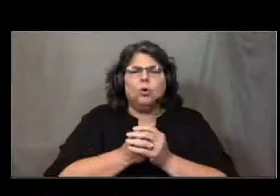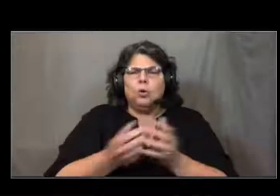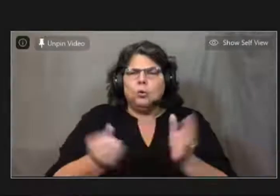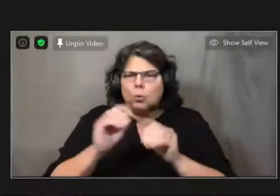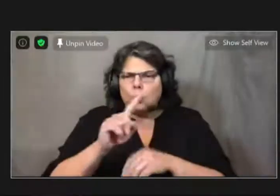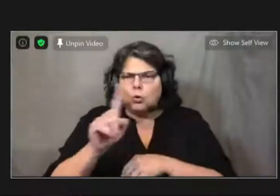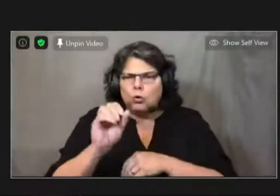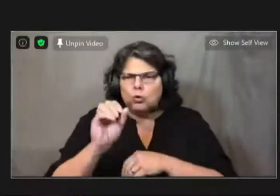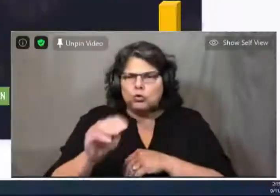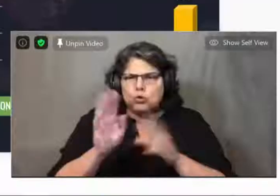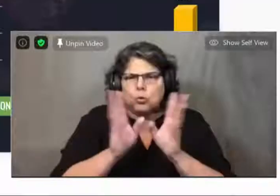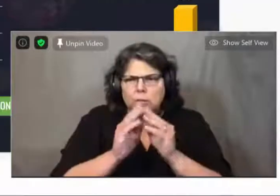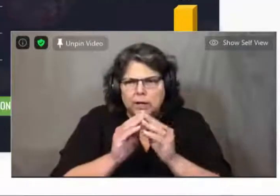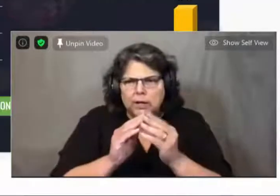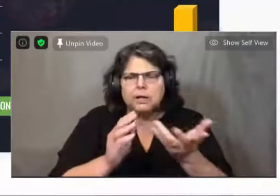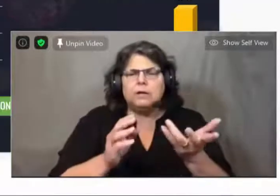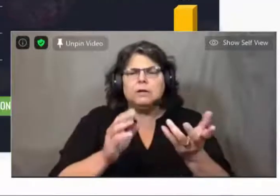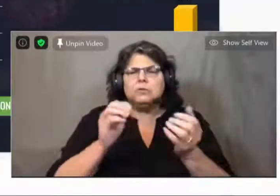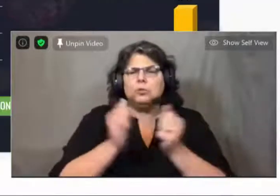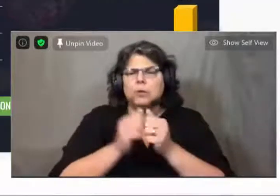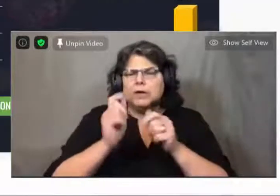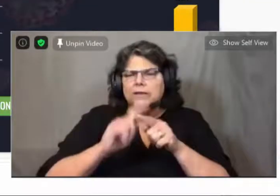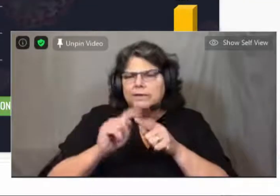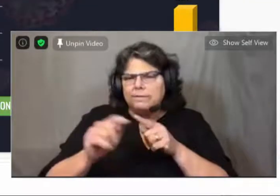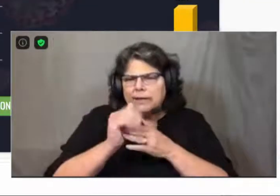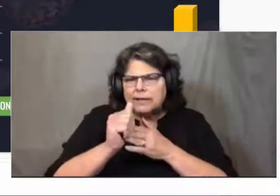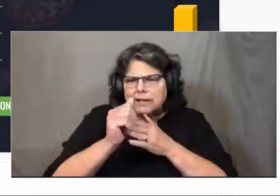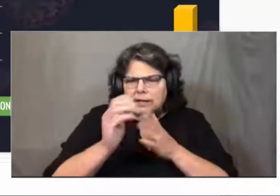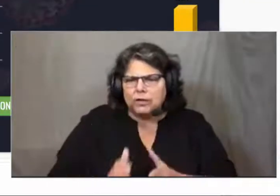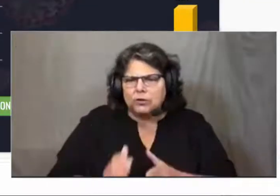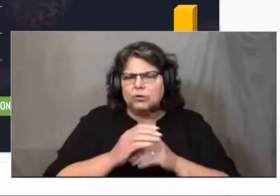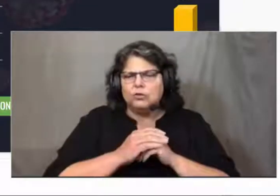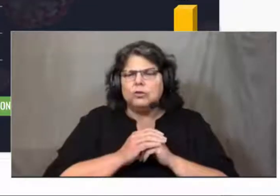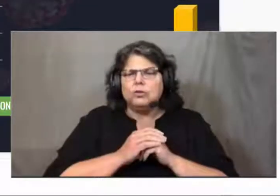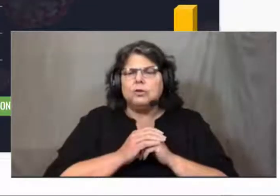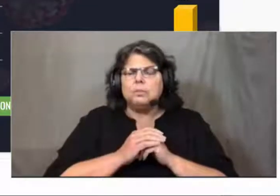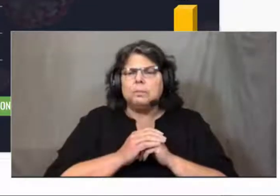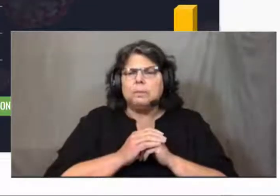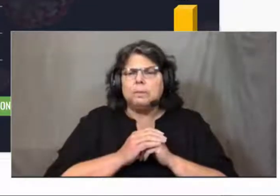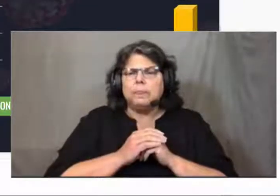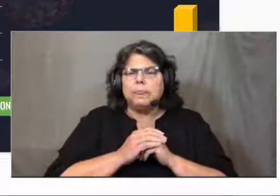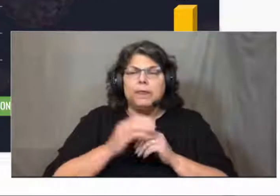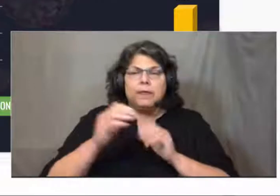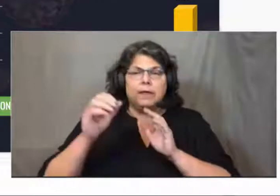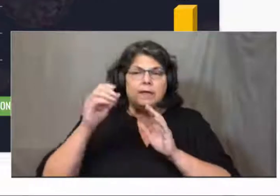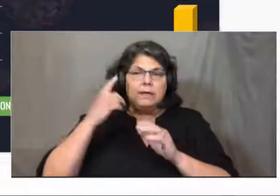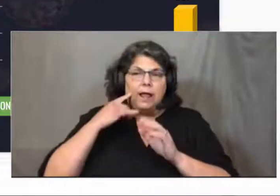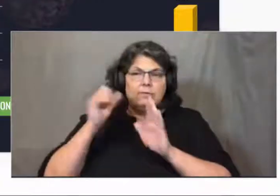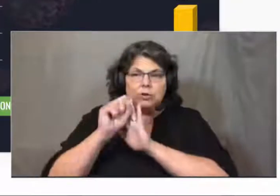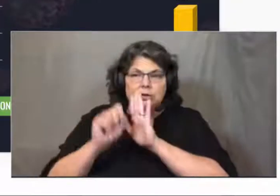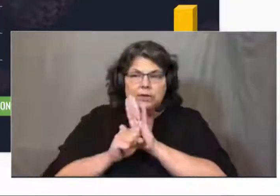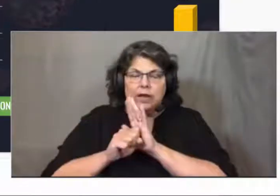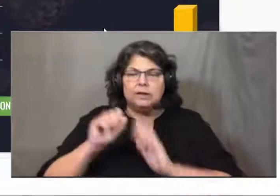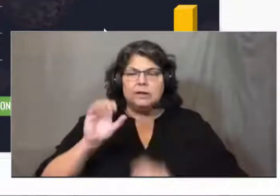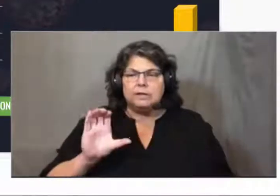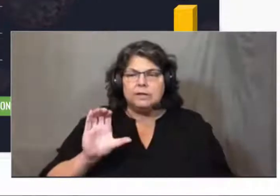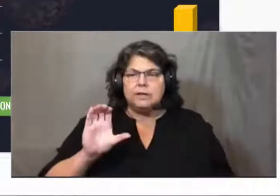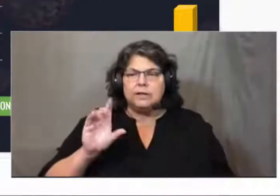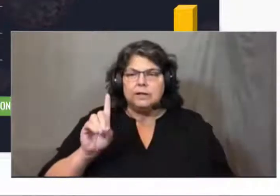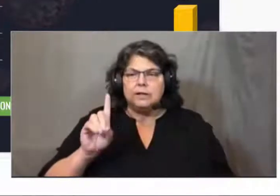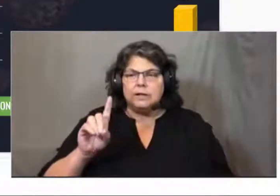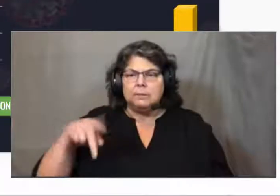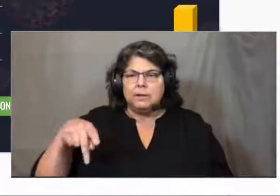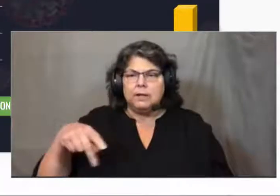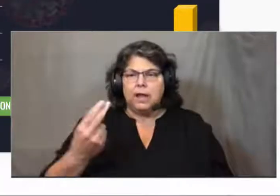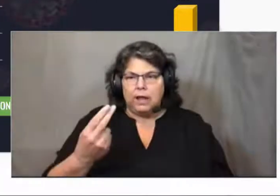leaders, including UVA and NCO. The state, CDPH, California Department of